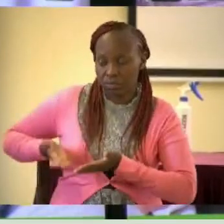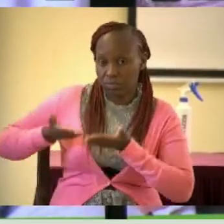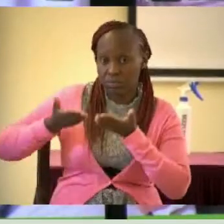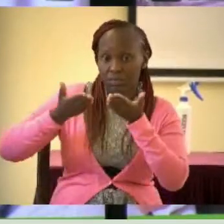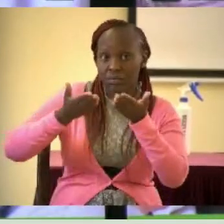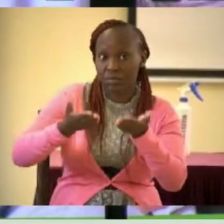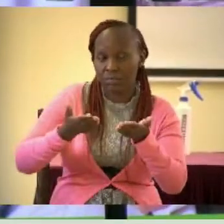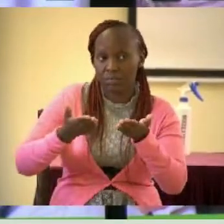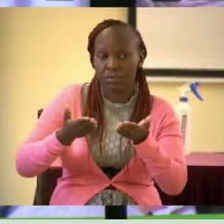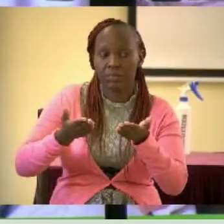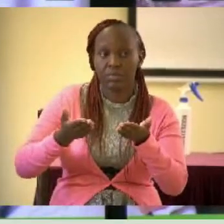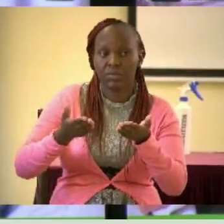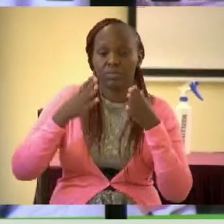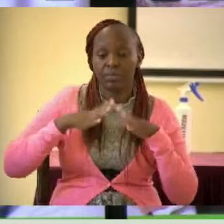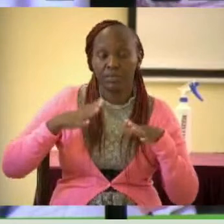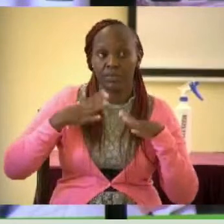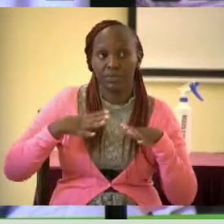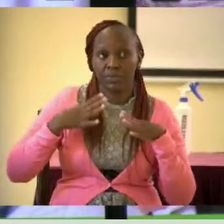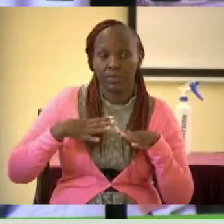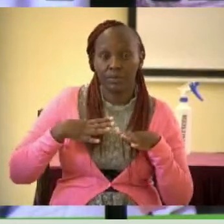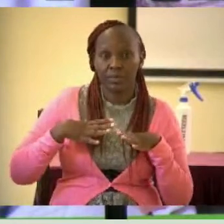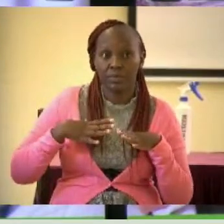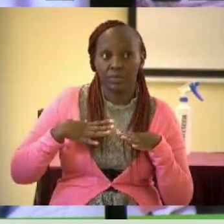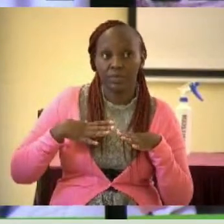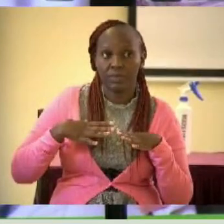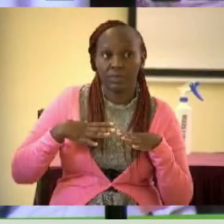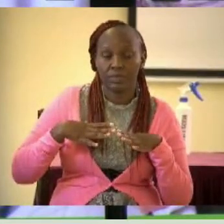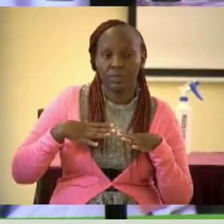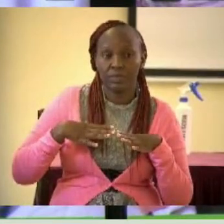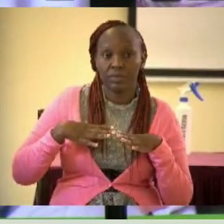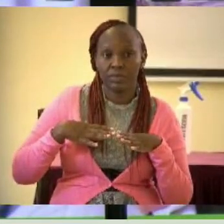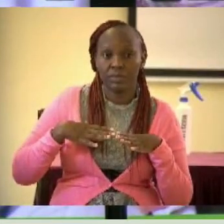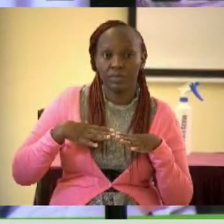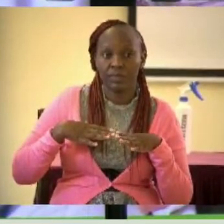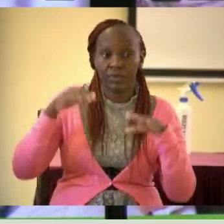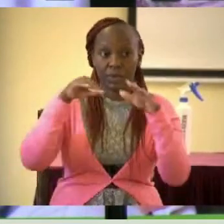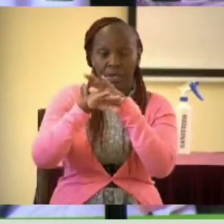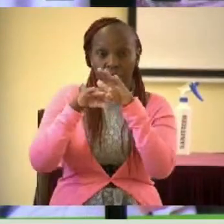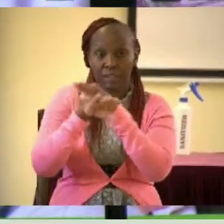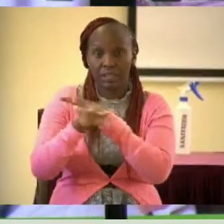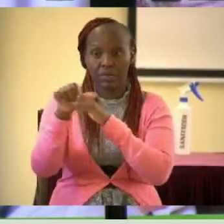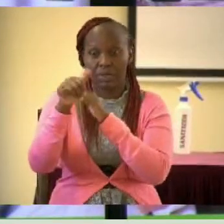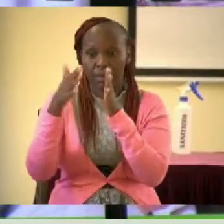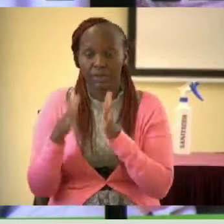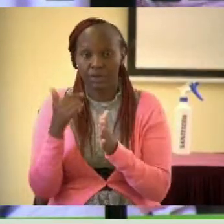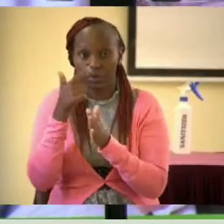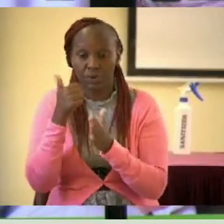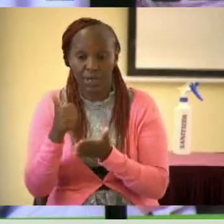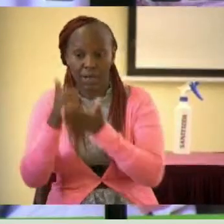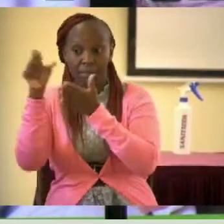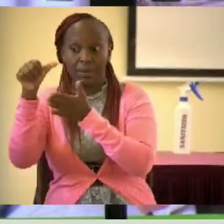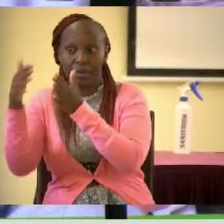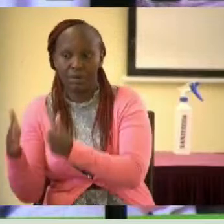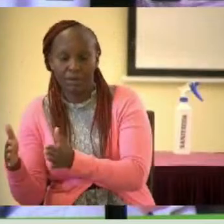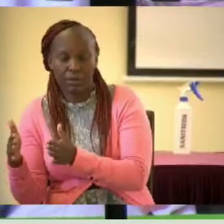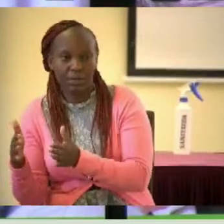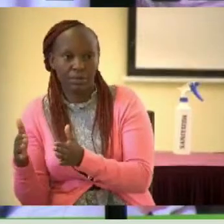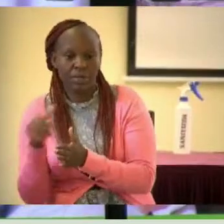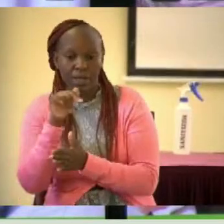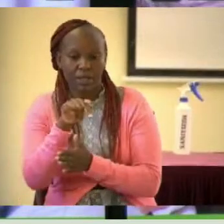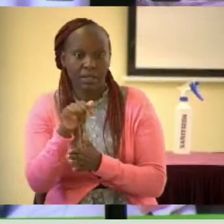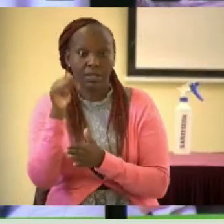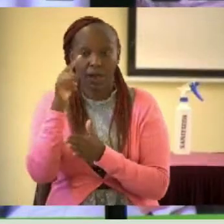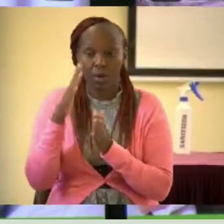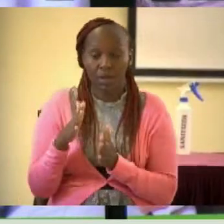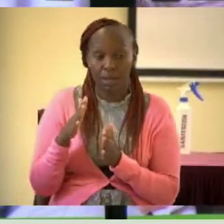to the people, or access to somebody who can help somebody. That is a